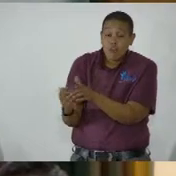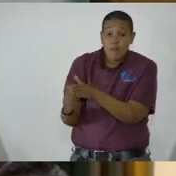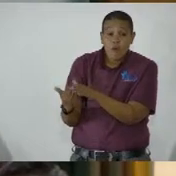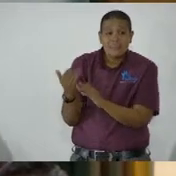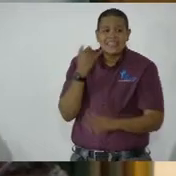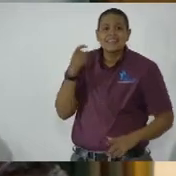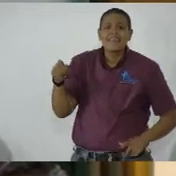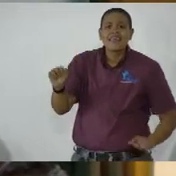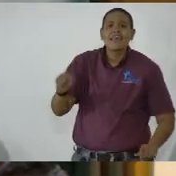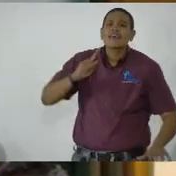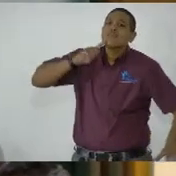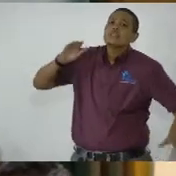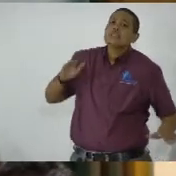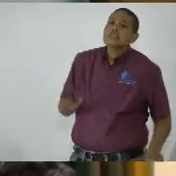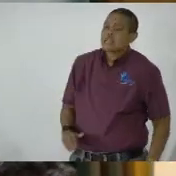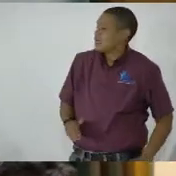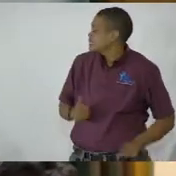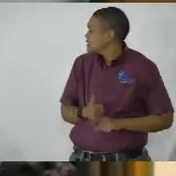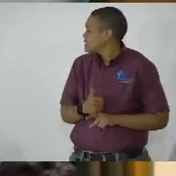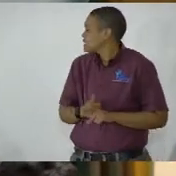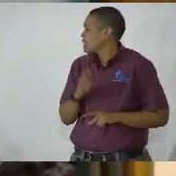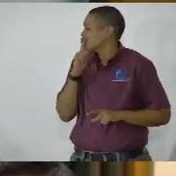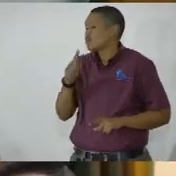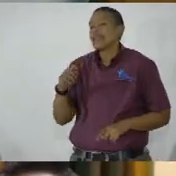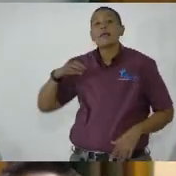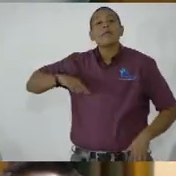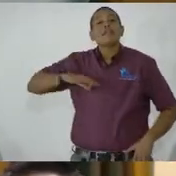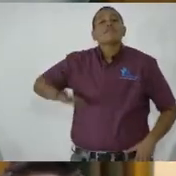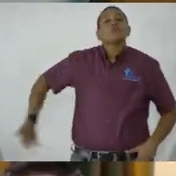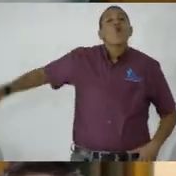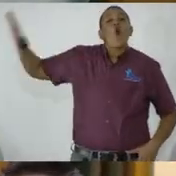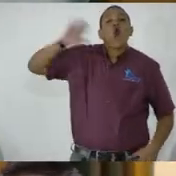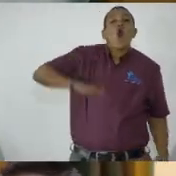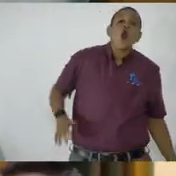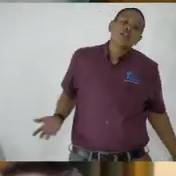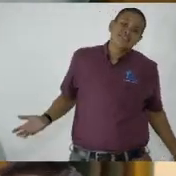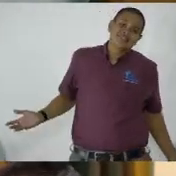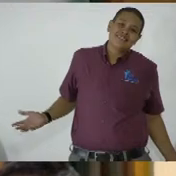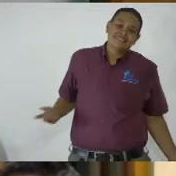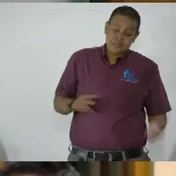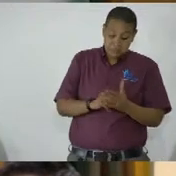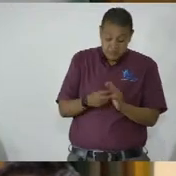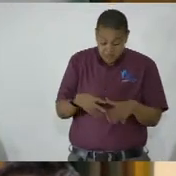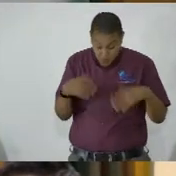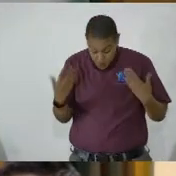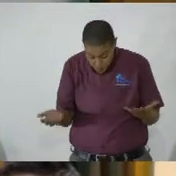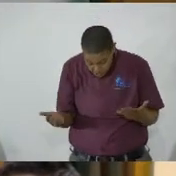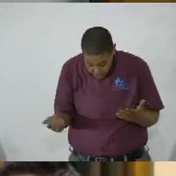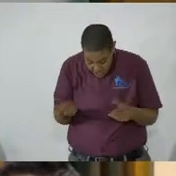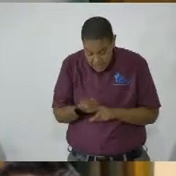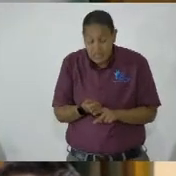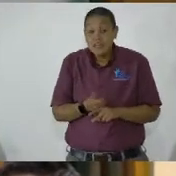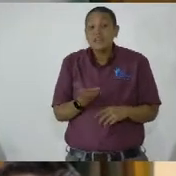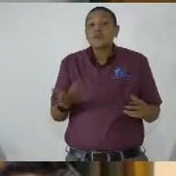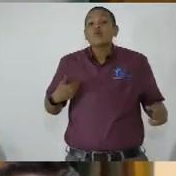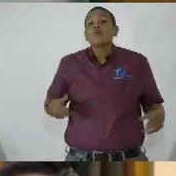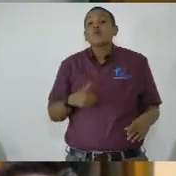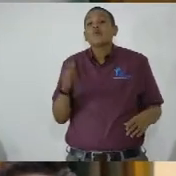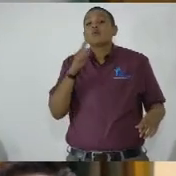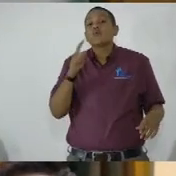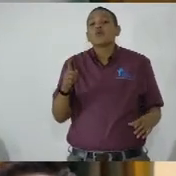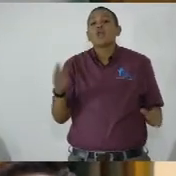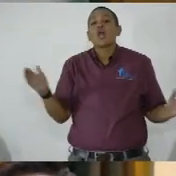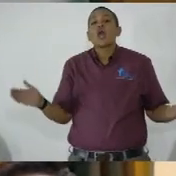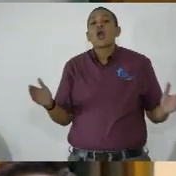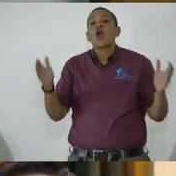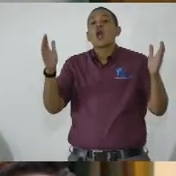can be settled, it is a benefit to everybody. And therefore, Madam Speaker, we are